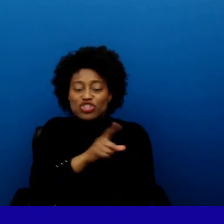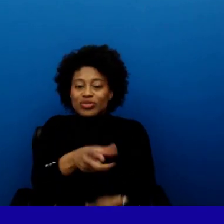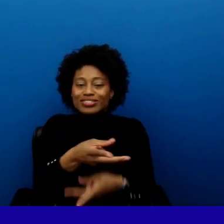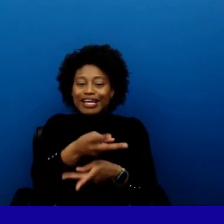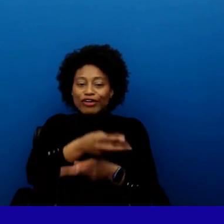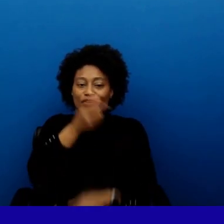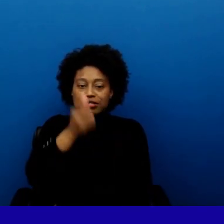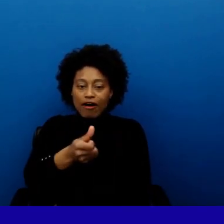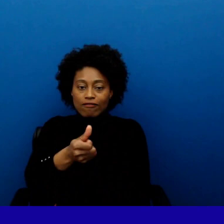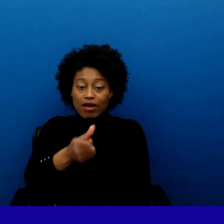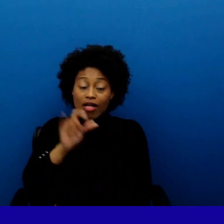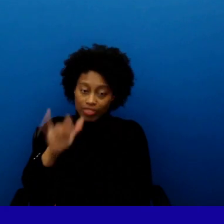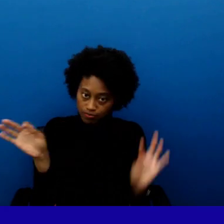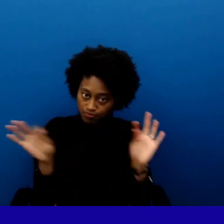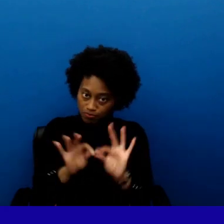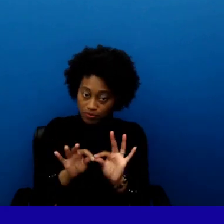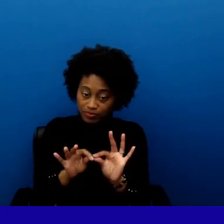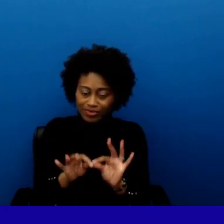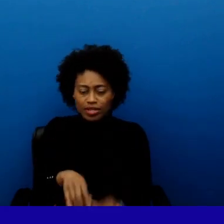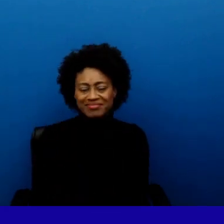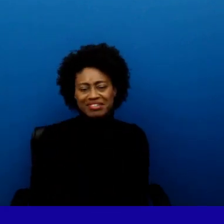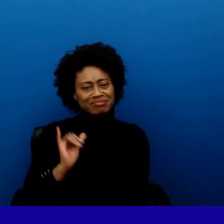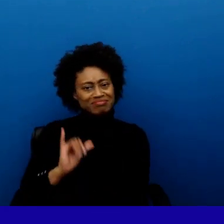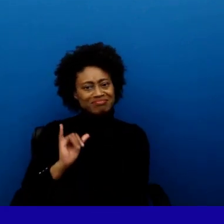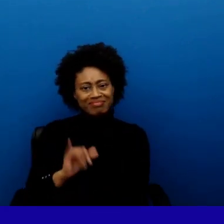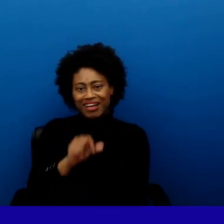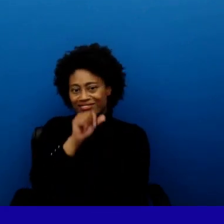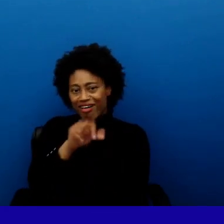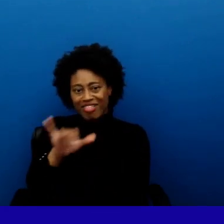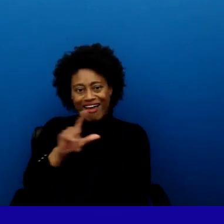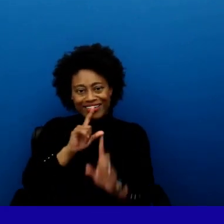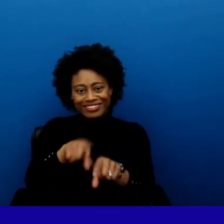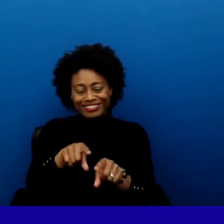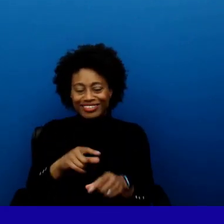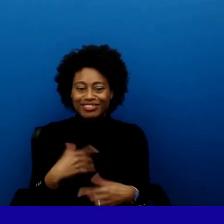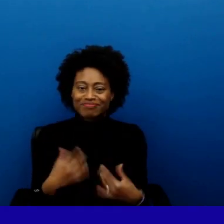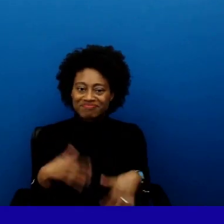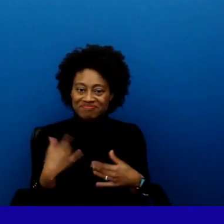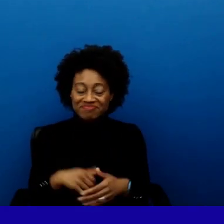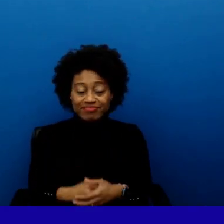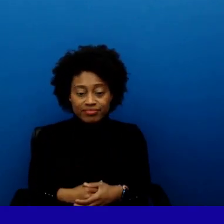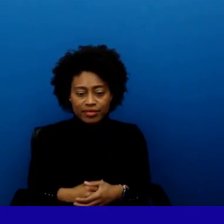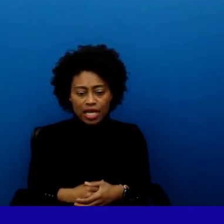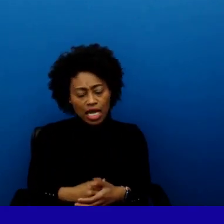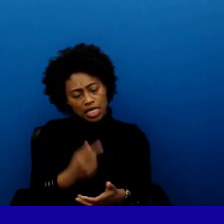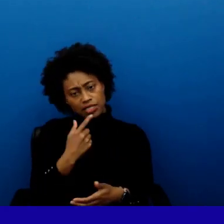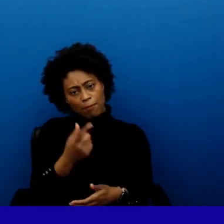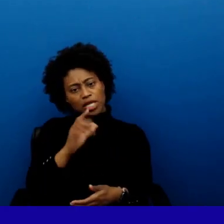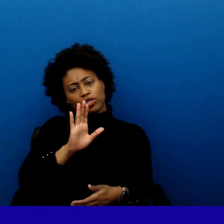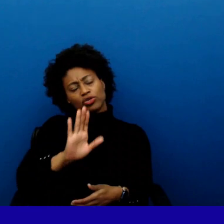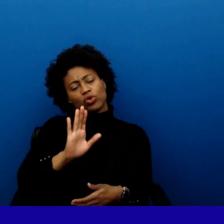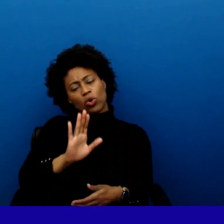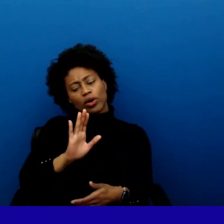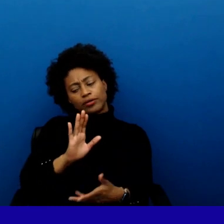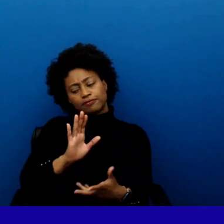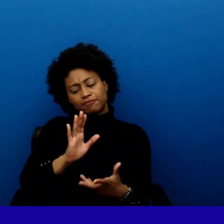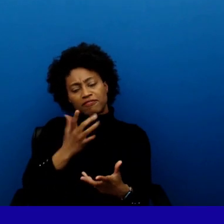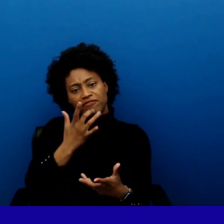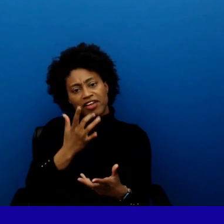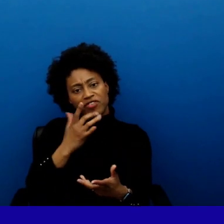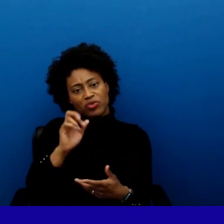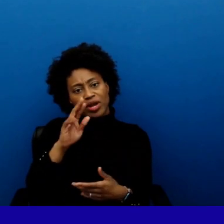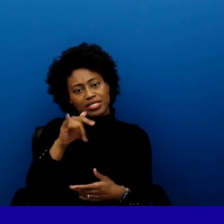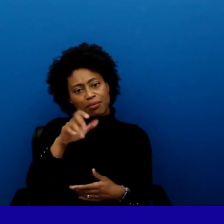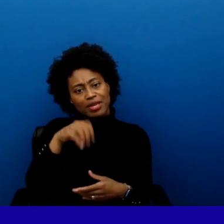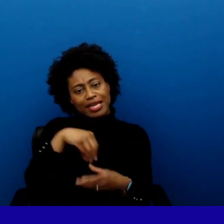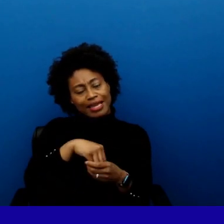what matters. I love that answer. I love it. So, what's your favorite recipe in the book? It would have